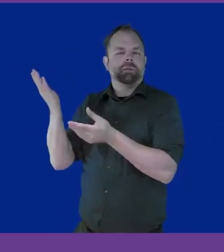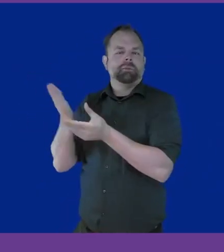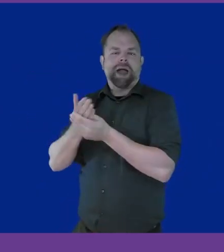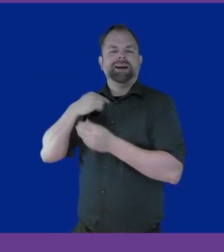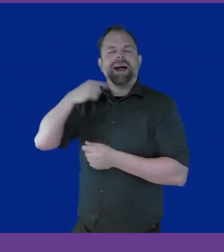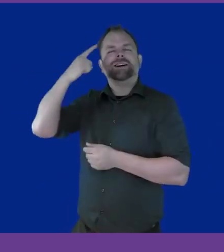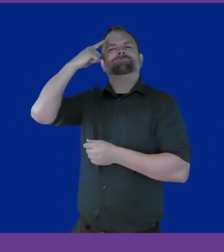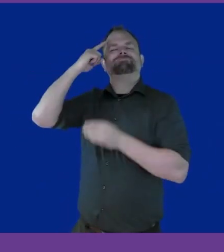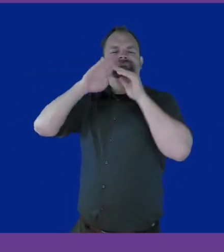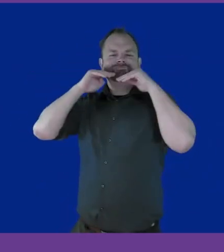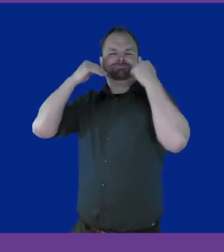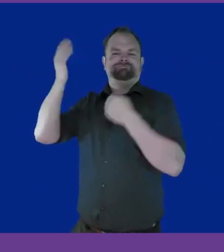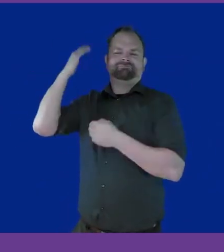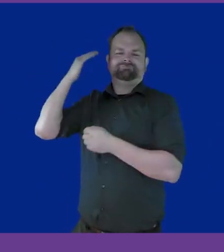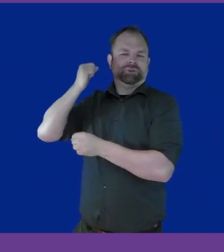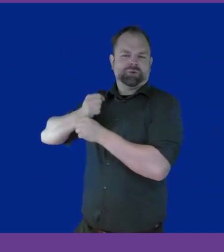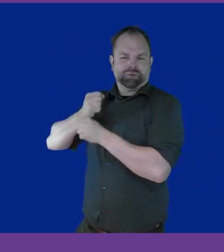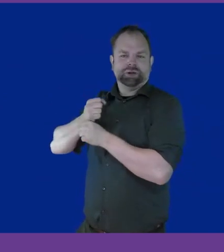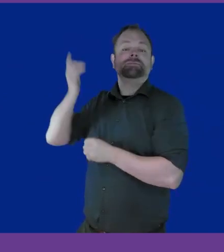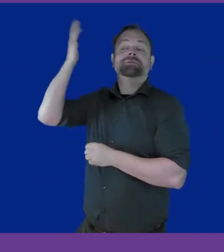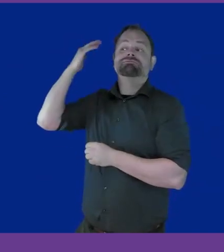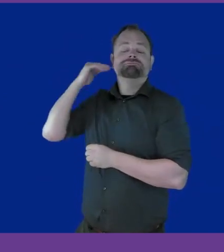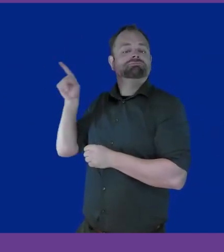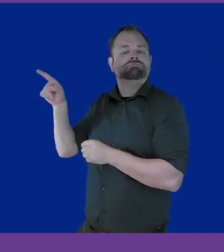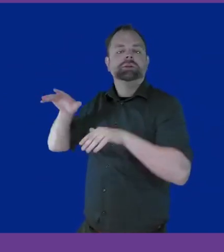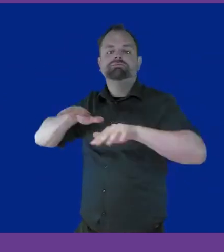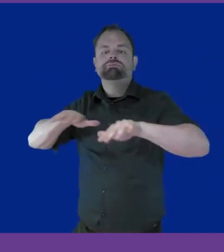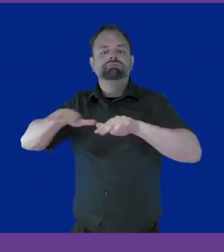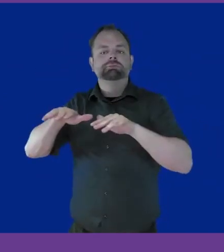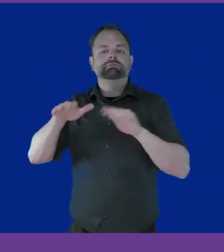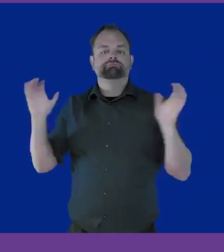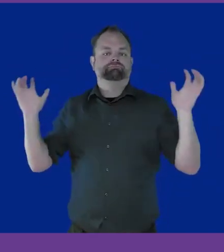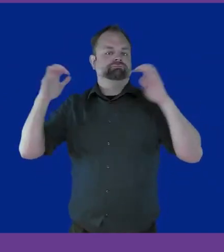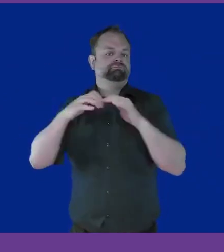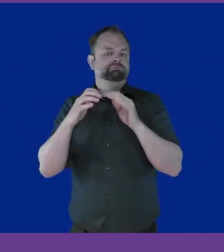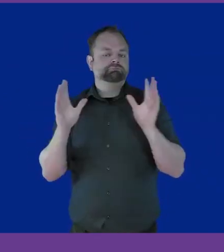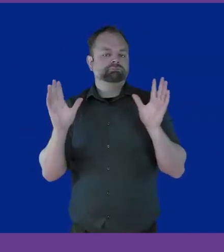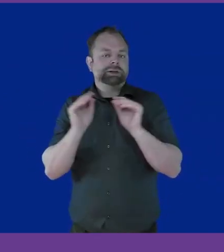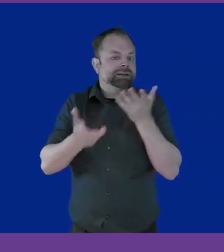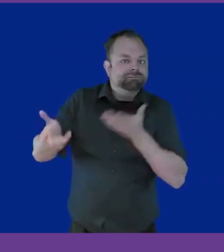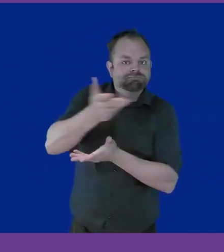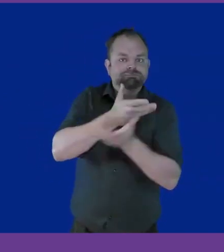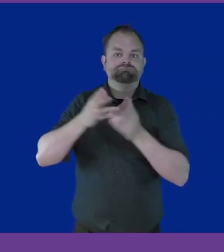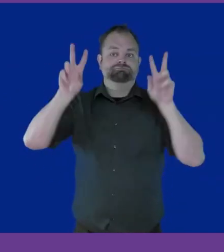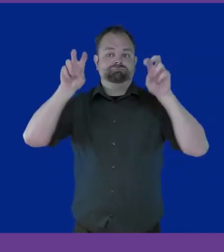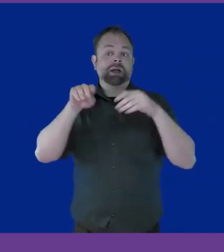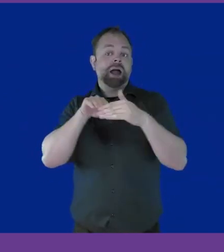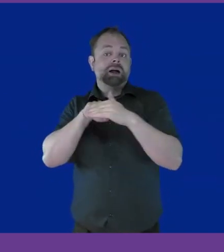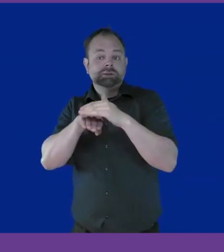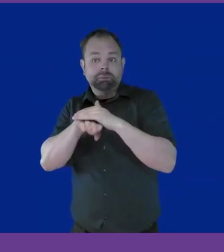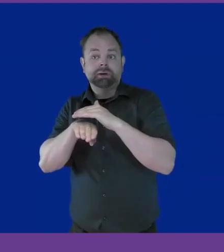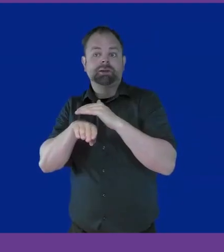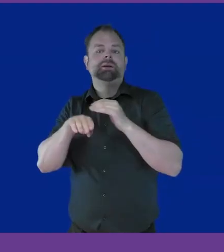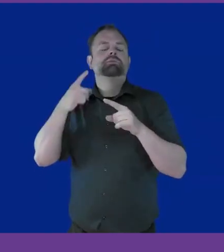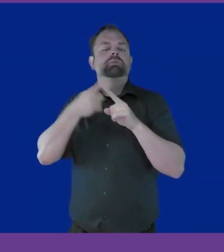het overleg betalingsverkeer, the system that they always organize, is able to track these things and able